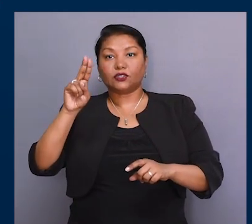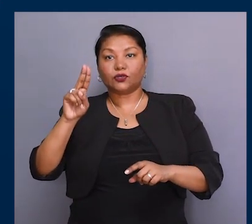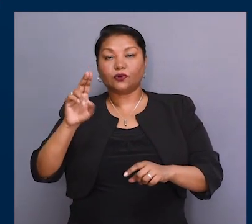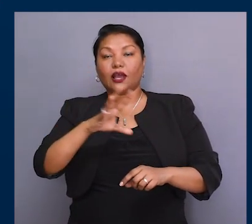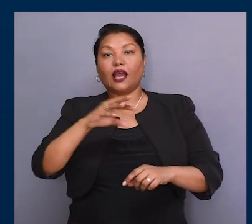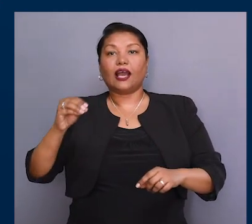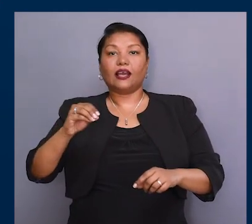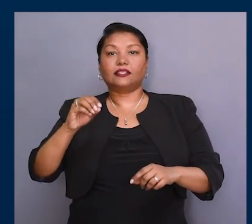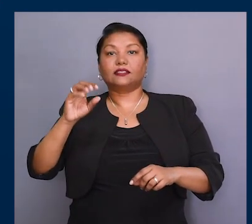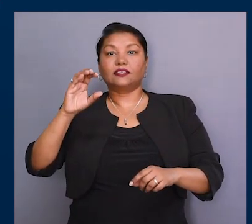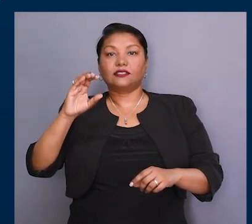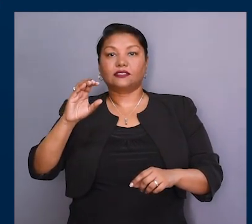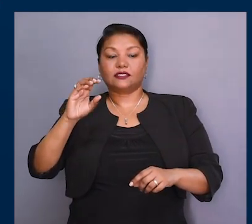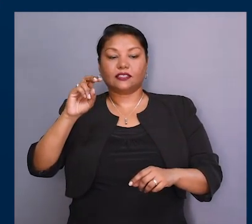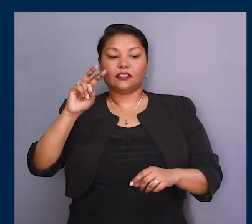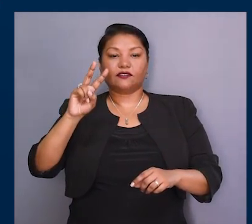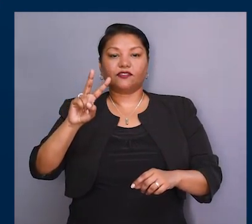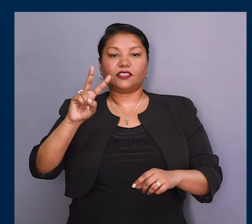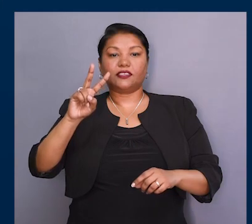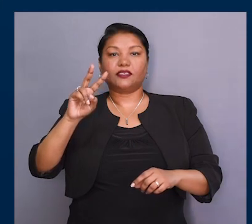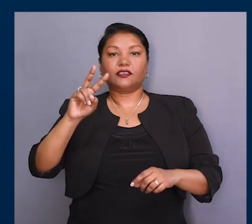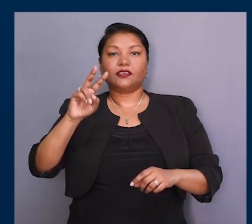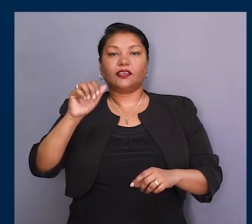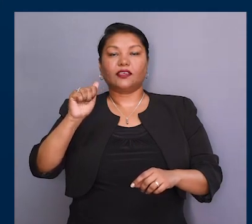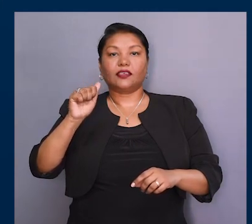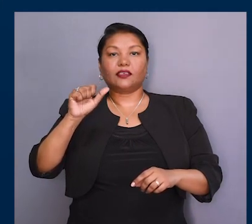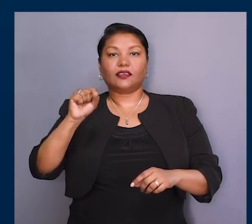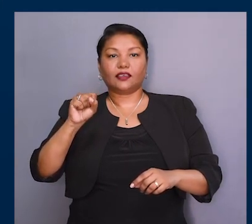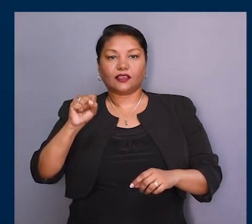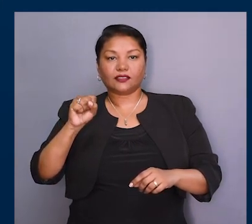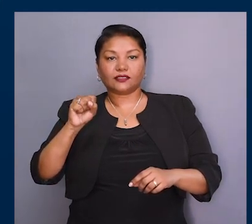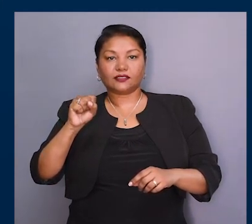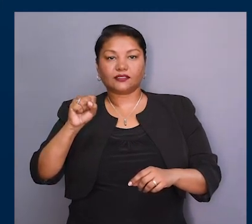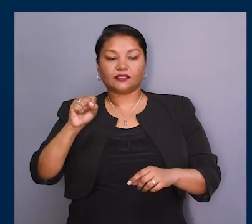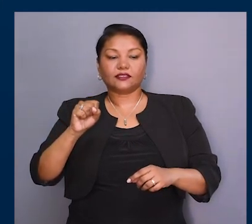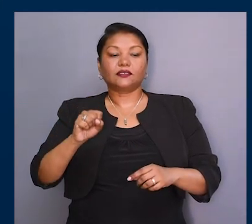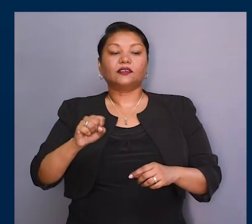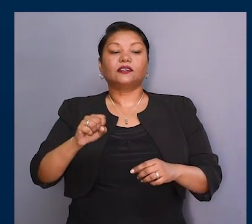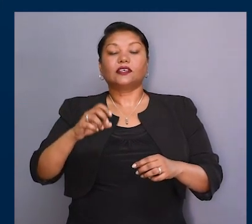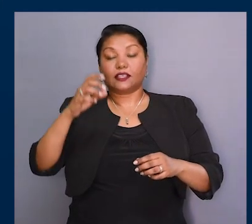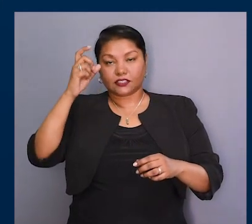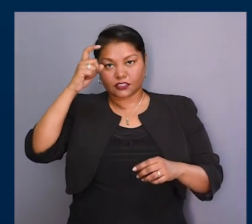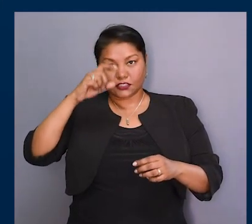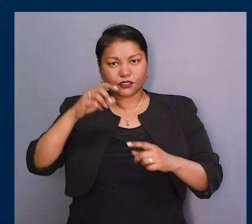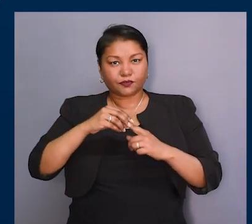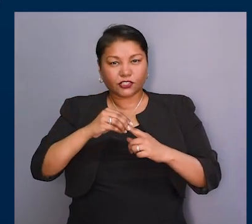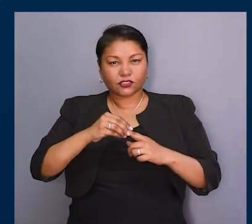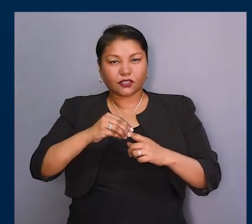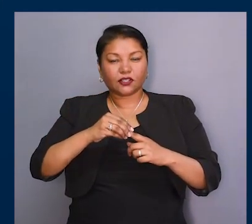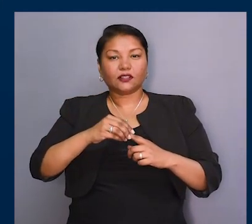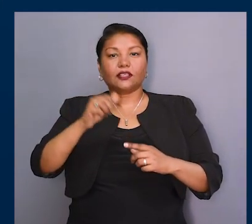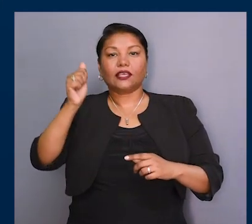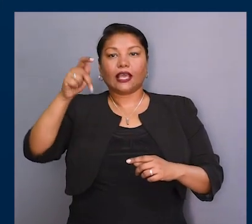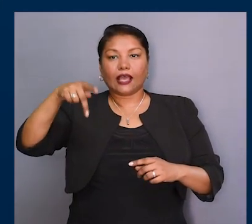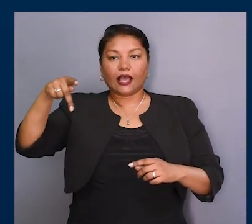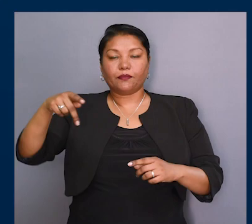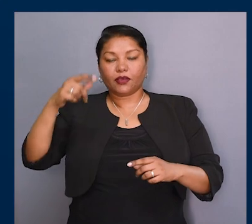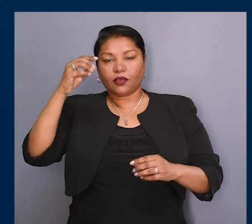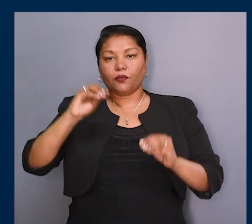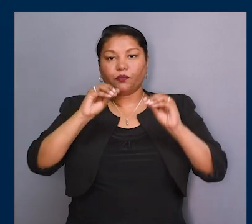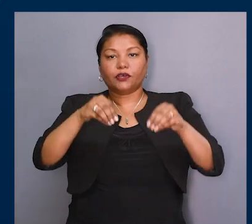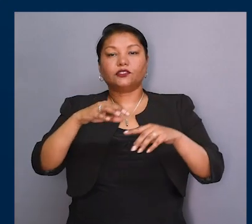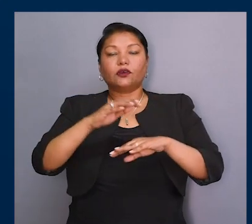for PwDs. CVAS is an app that can be installed on smart devices equipped with a free personal